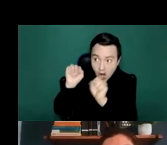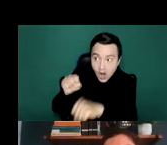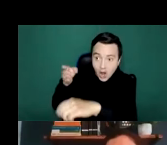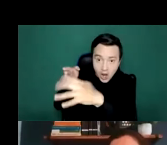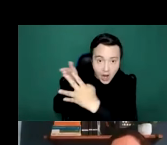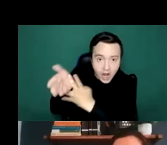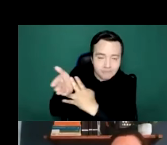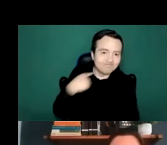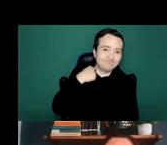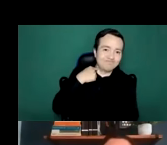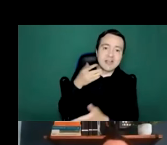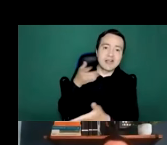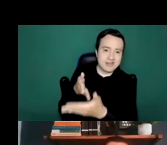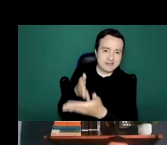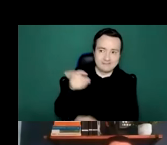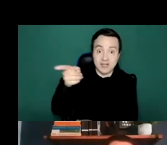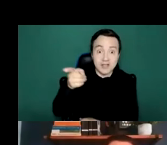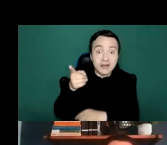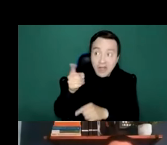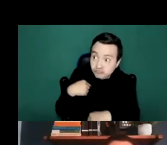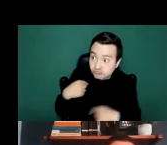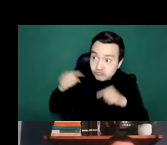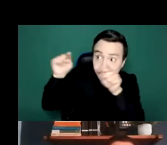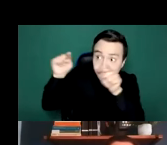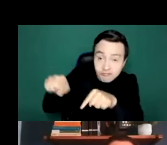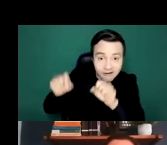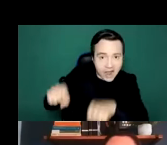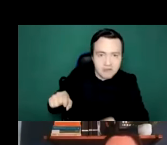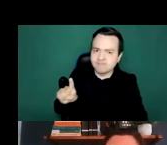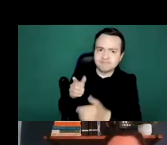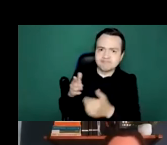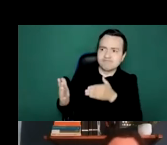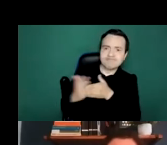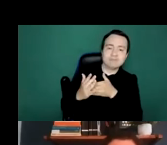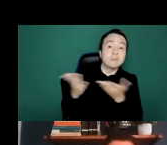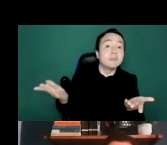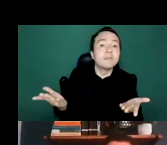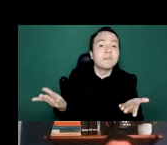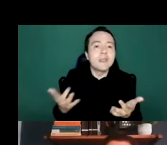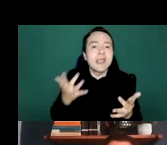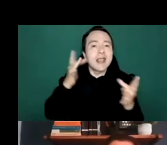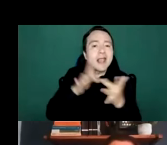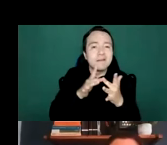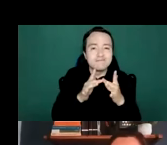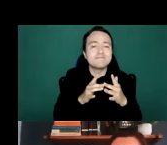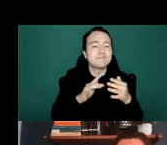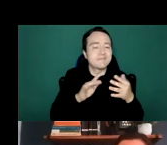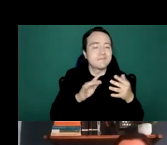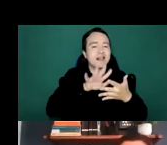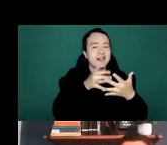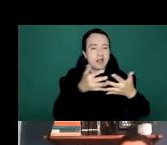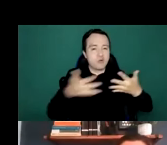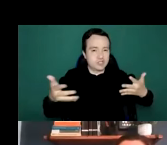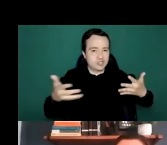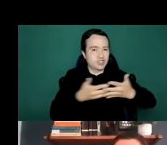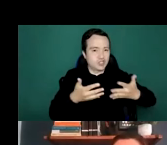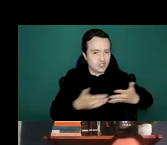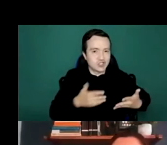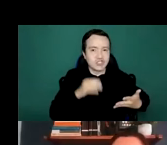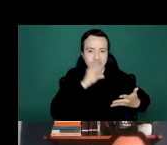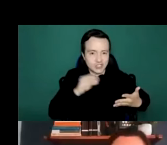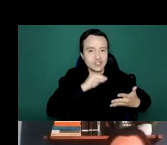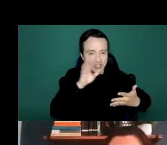barriers and acceptability barriers. This acceptability issue is important because it includes linguistic barriers